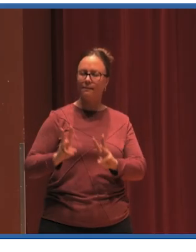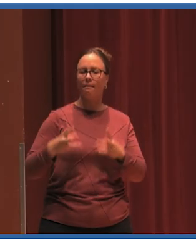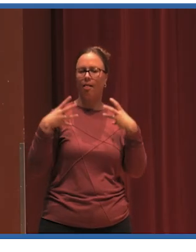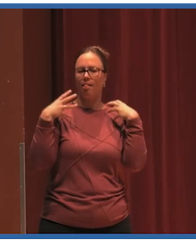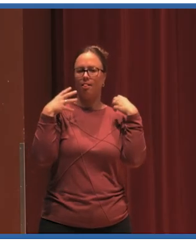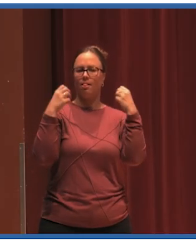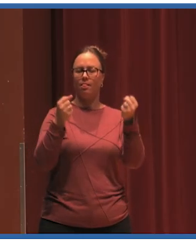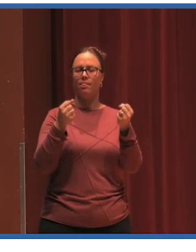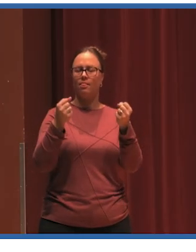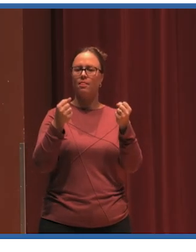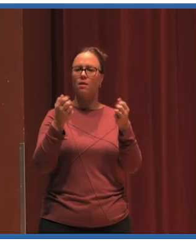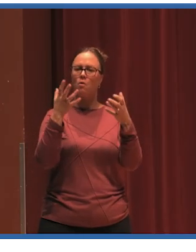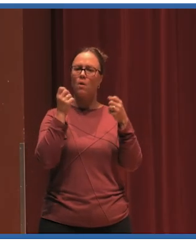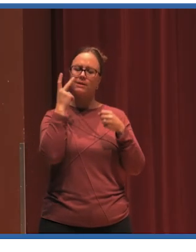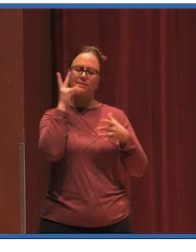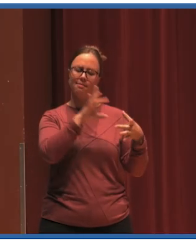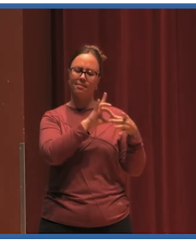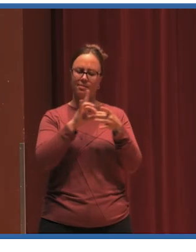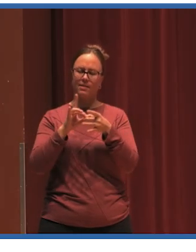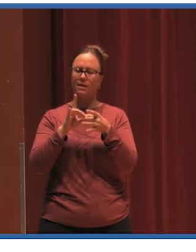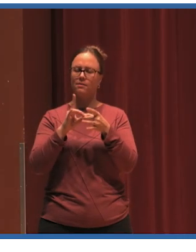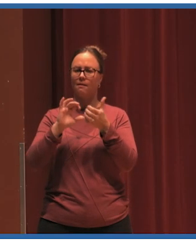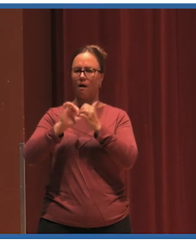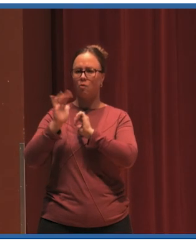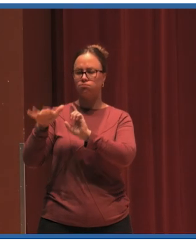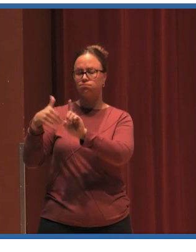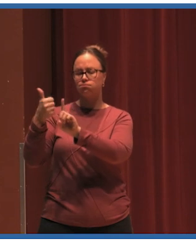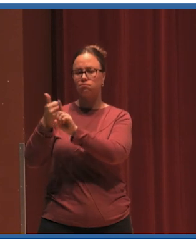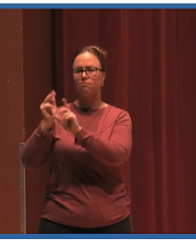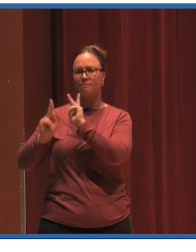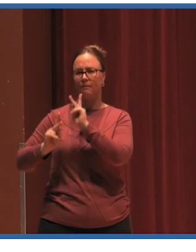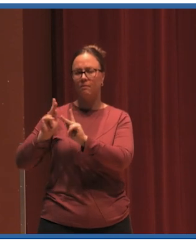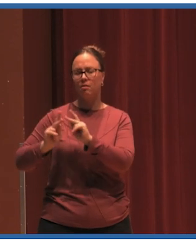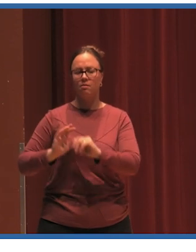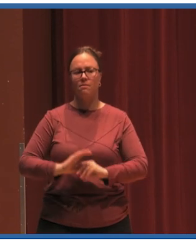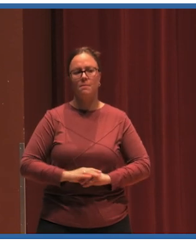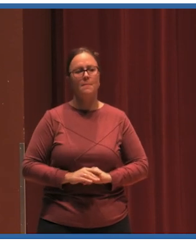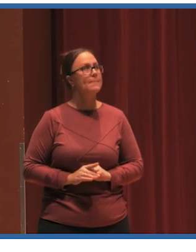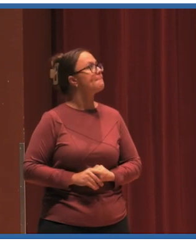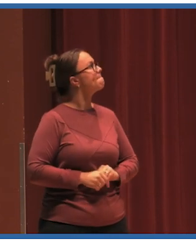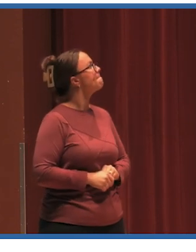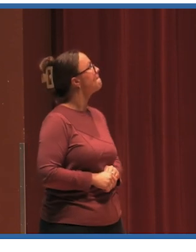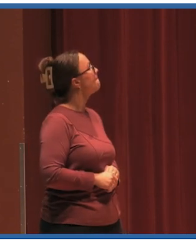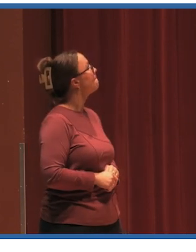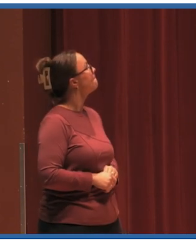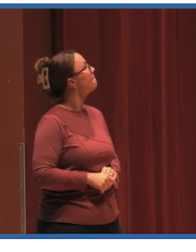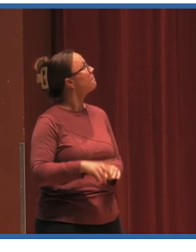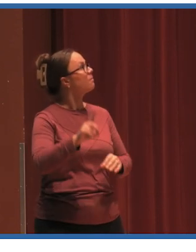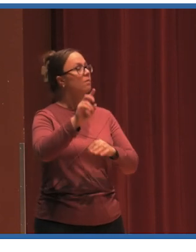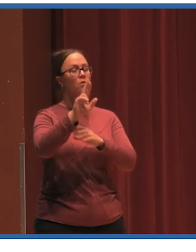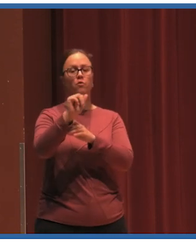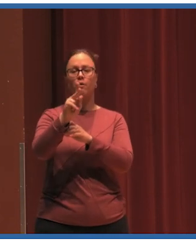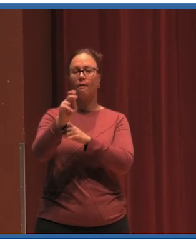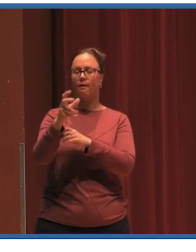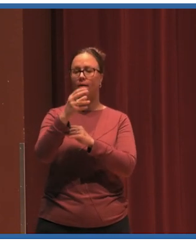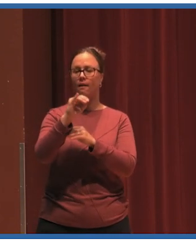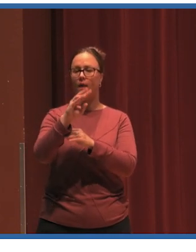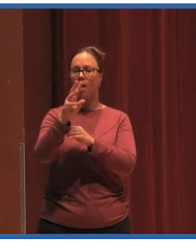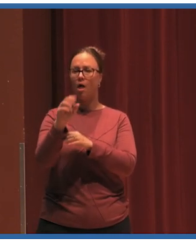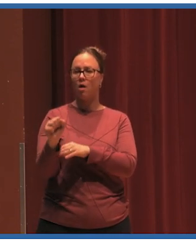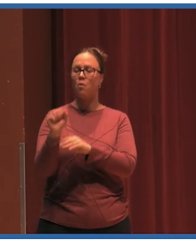chemicals and their impacts to people and climate. Drake and the Iowa Environmental